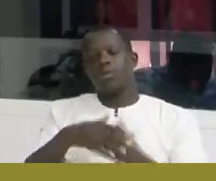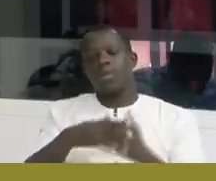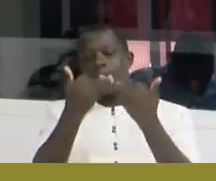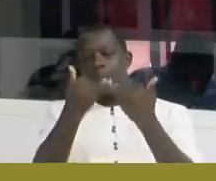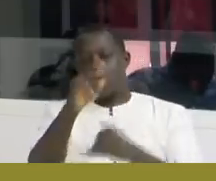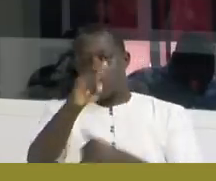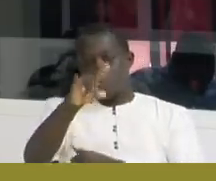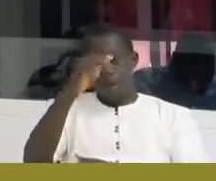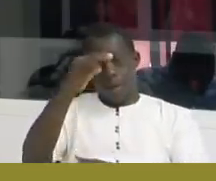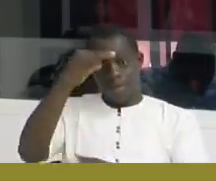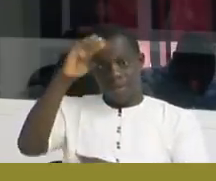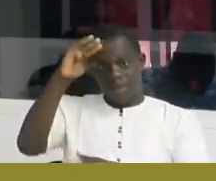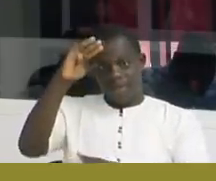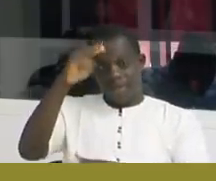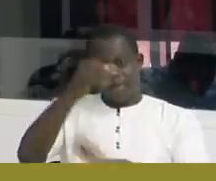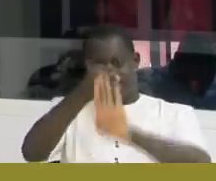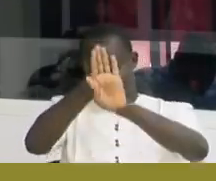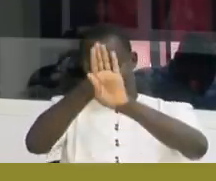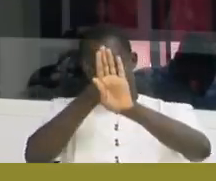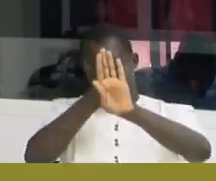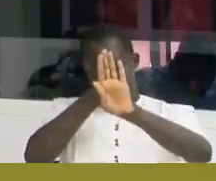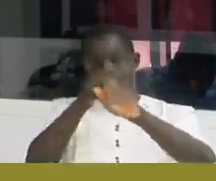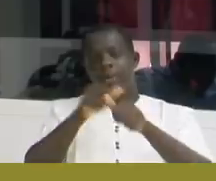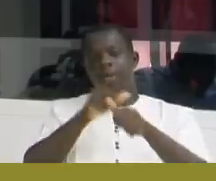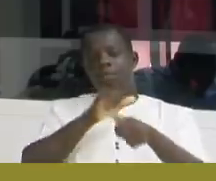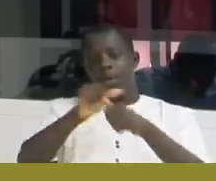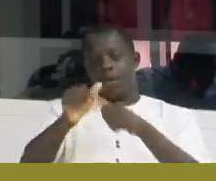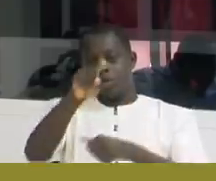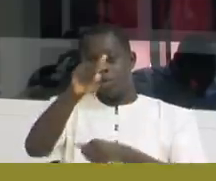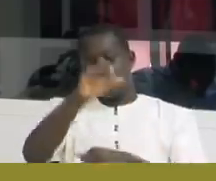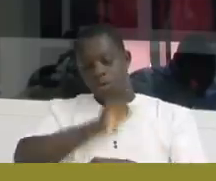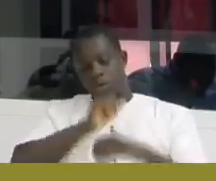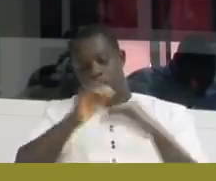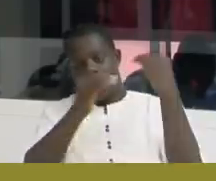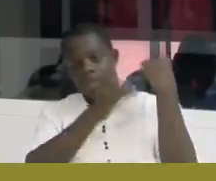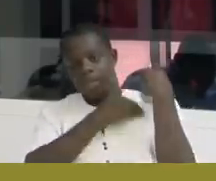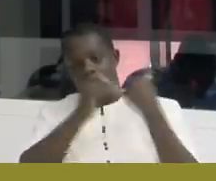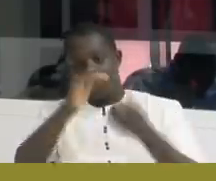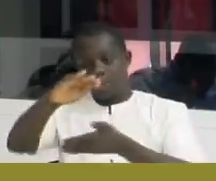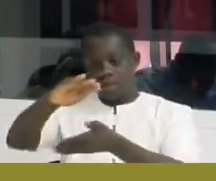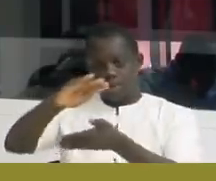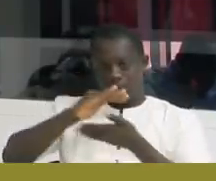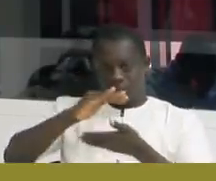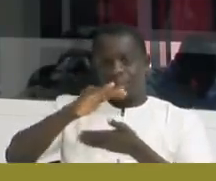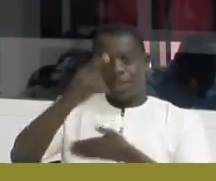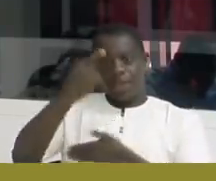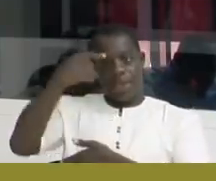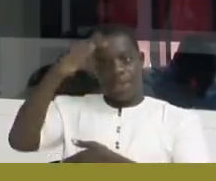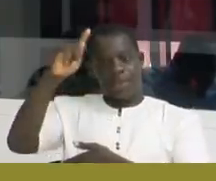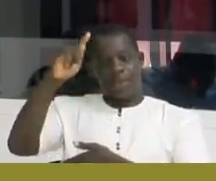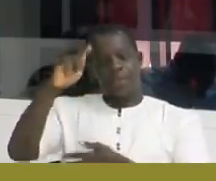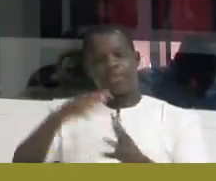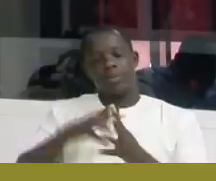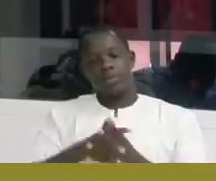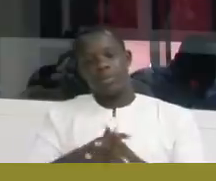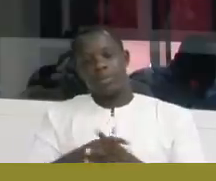of Defense, yes. Wouldn't you be entitled to receive such intelligence? I ordinarily